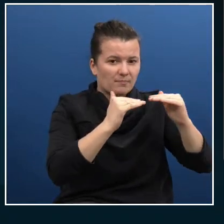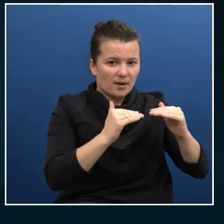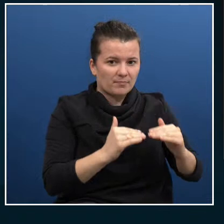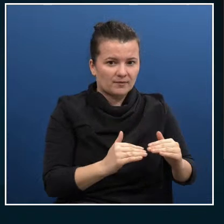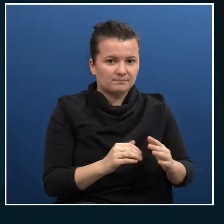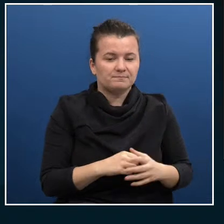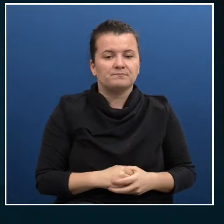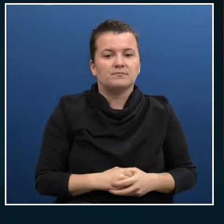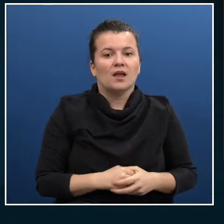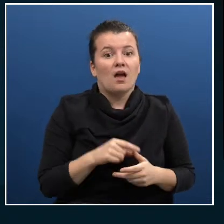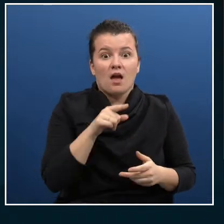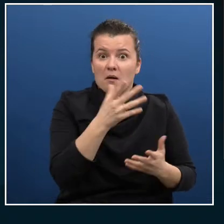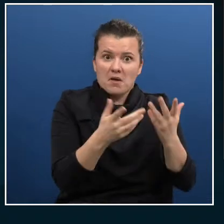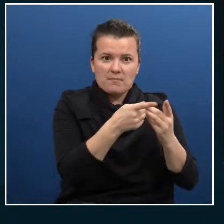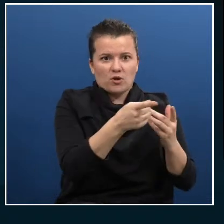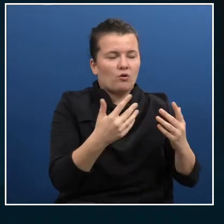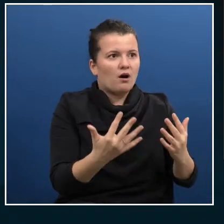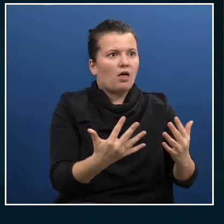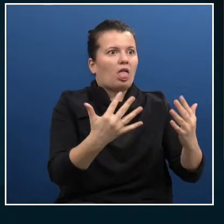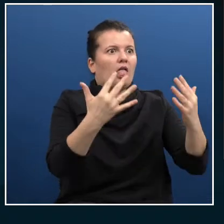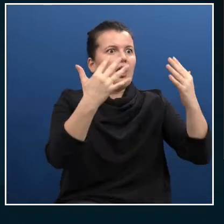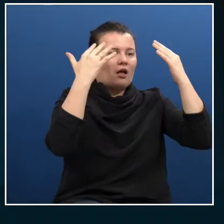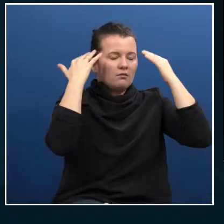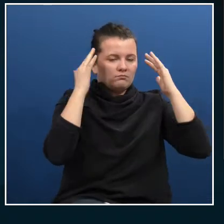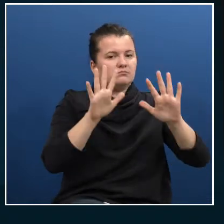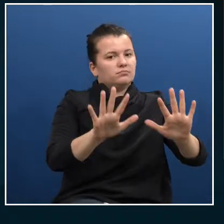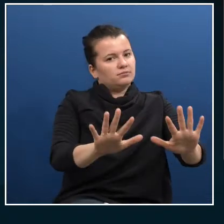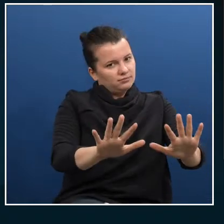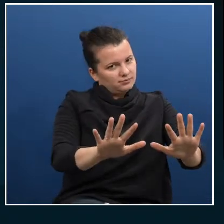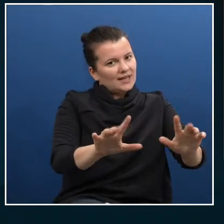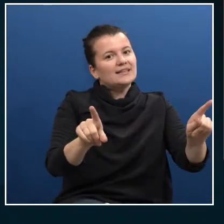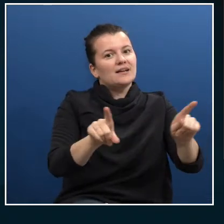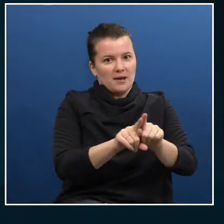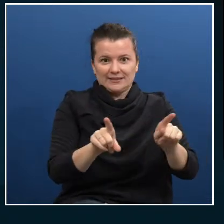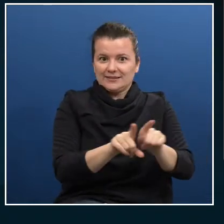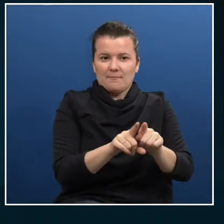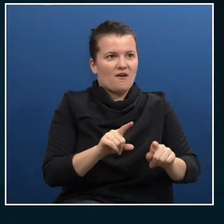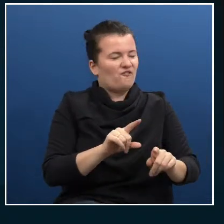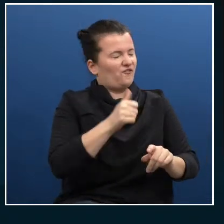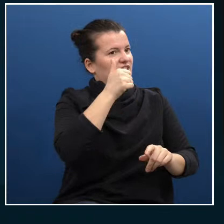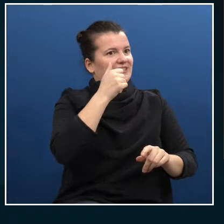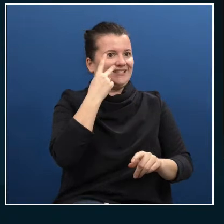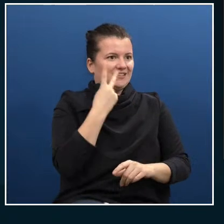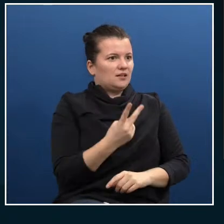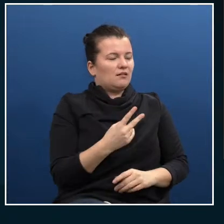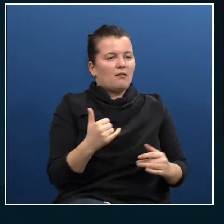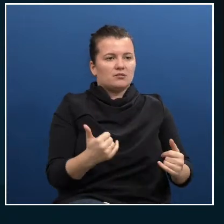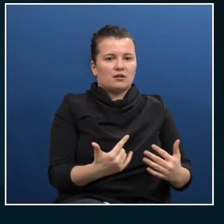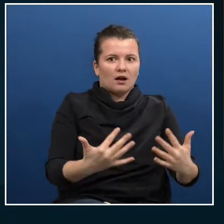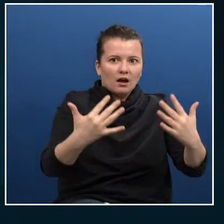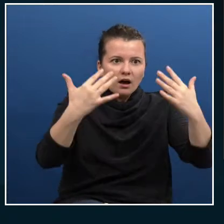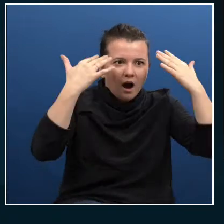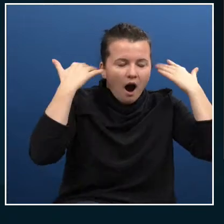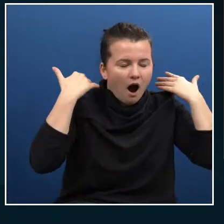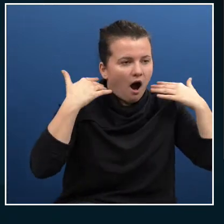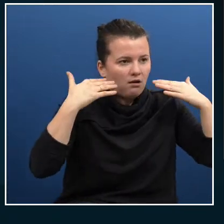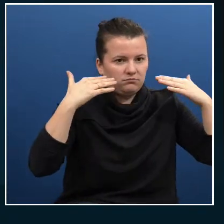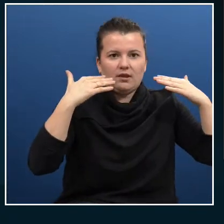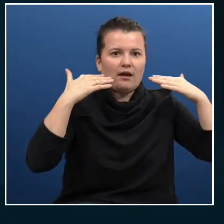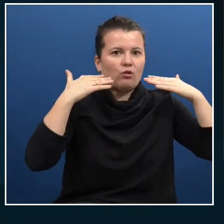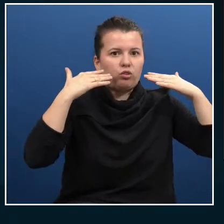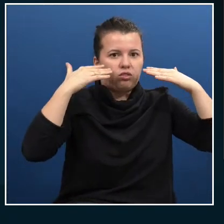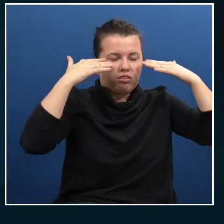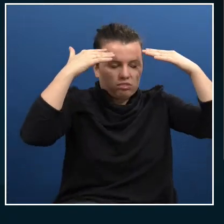of overwhelms you, because I have to admit it definitely overwhelmed me the first time I saw that, because I was eager